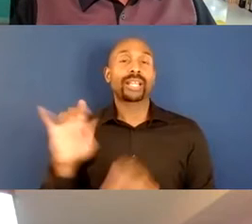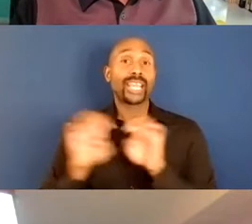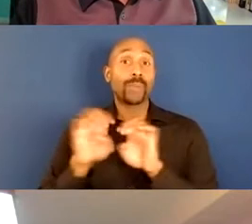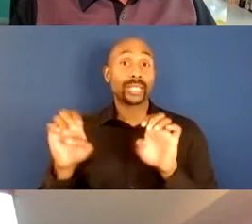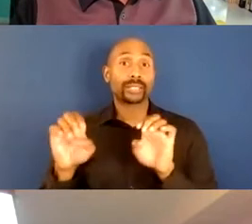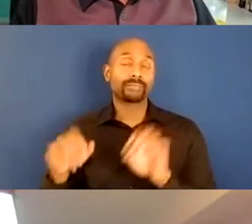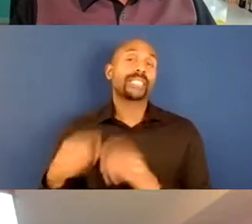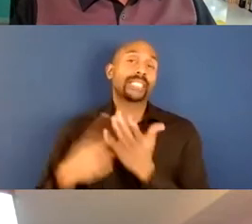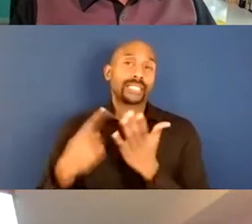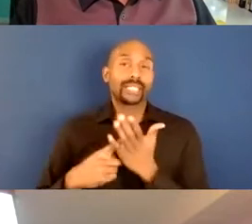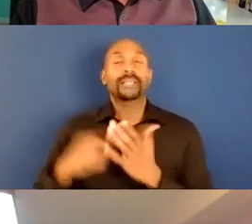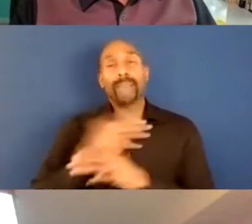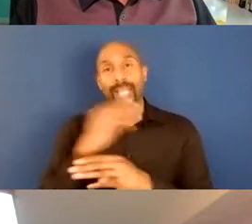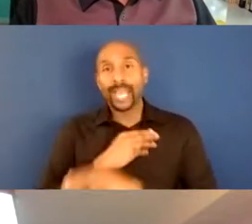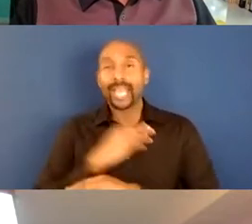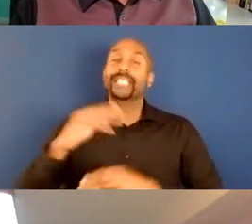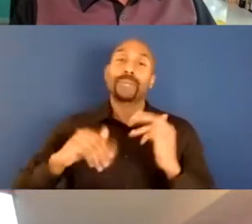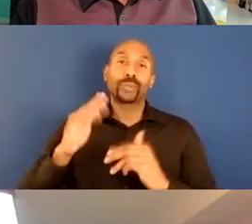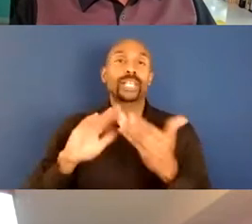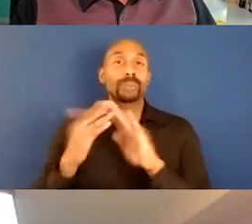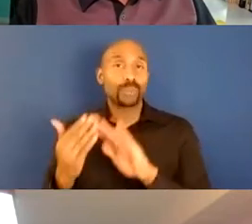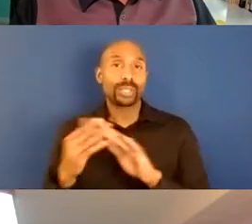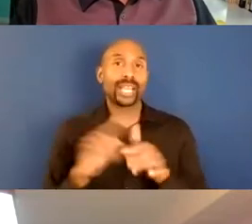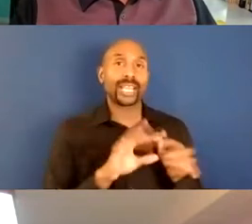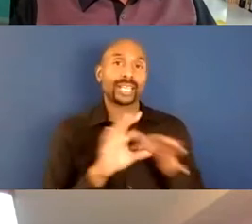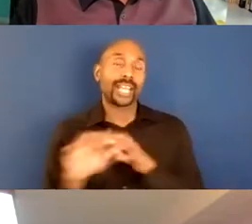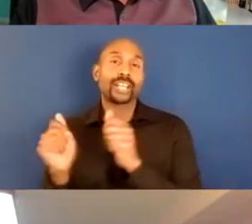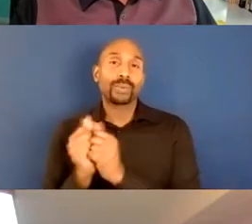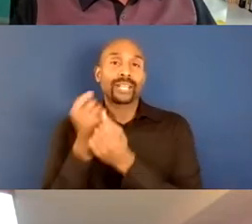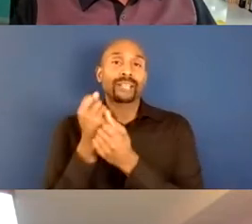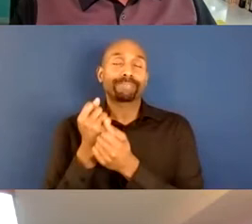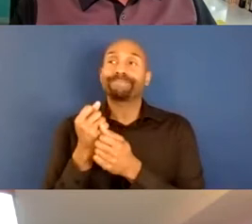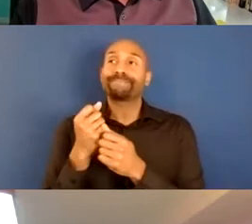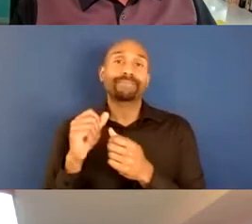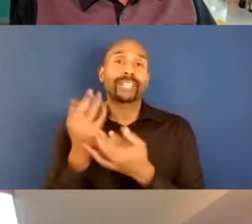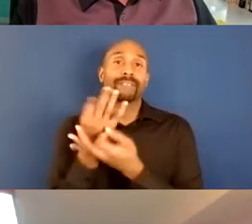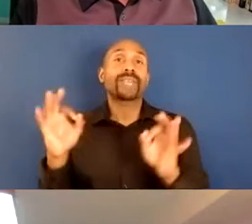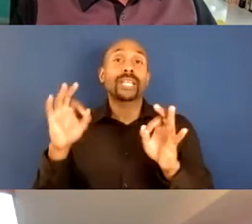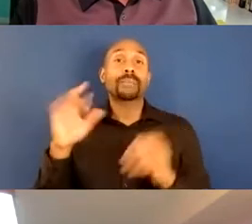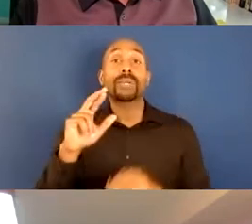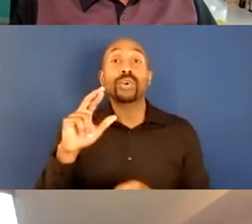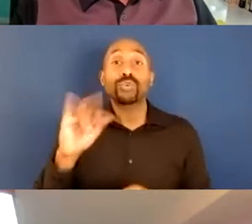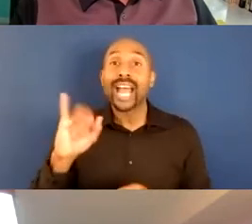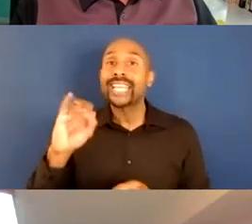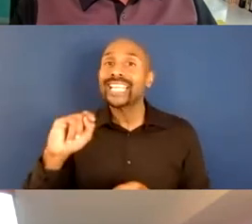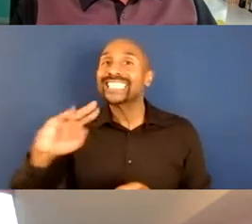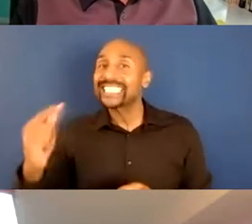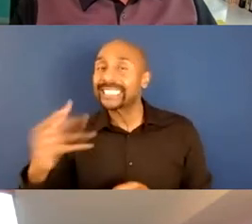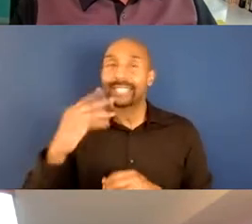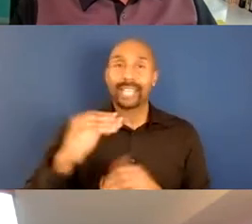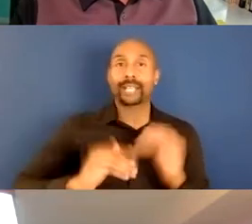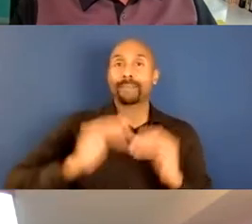mathematics, community building, and connects it to freedom writing and community building. And so I think